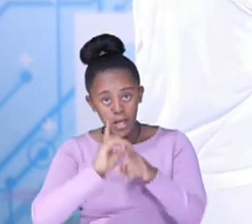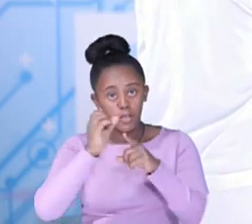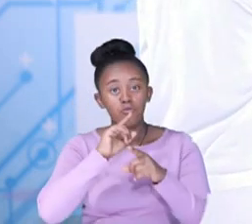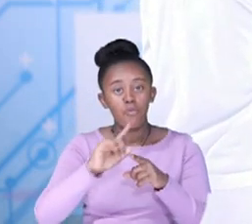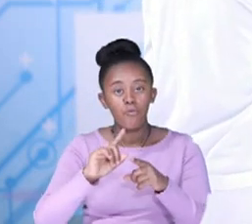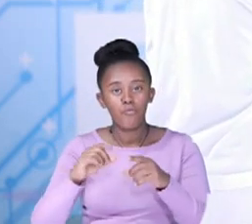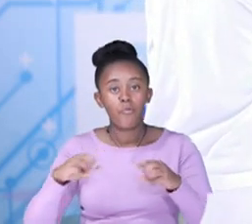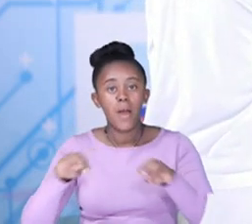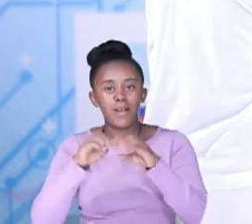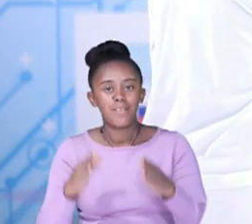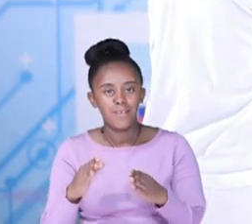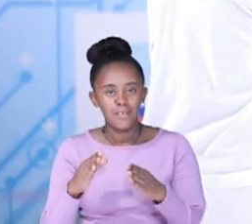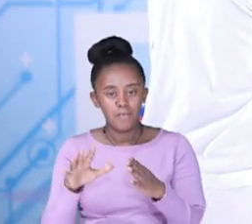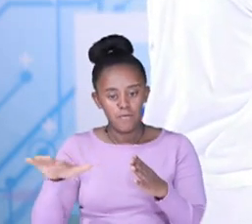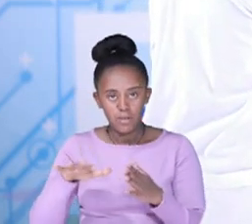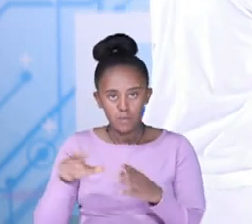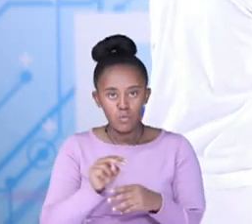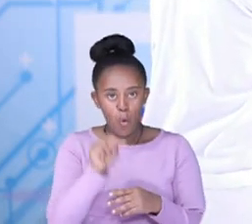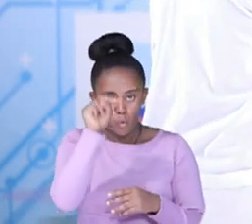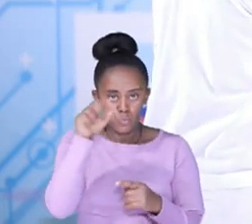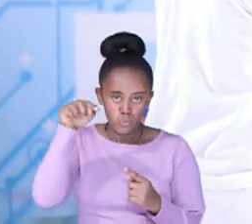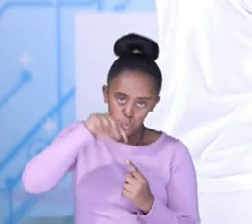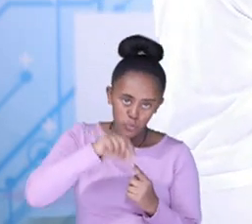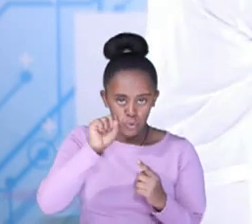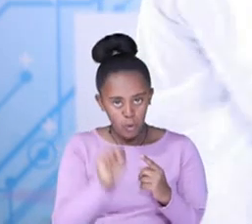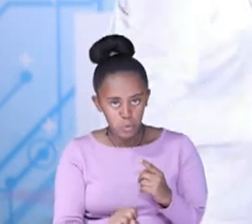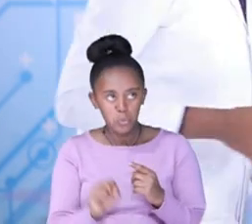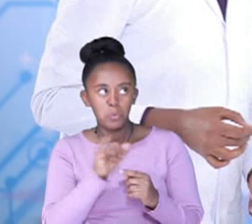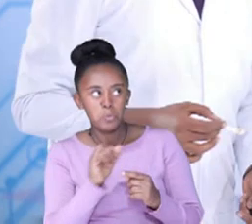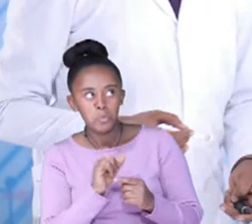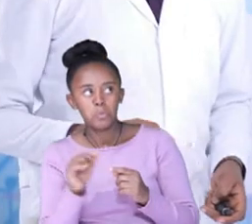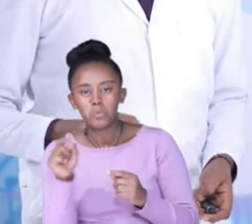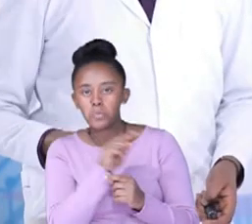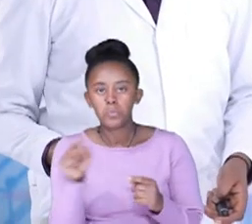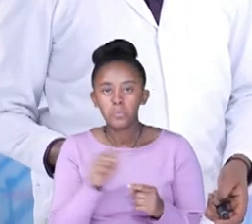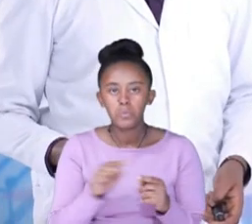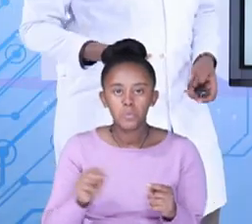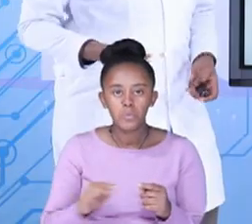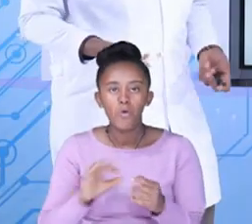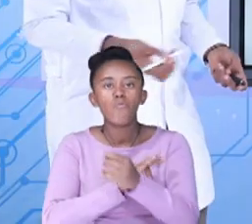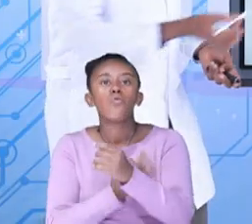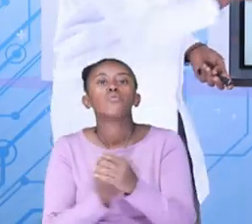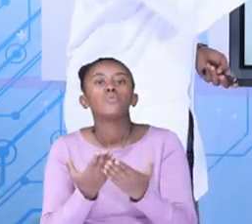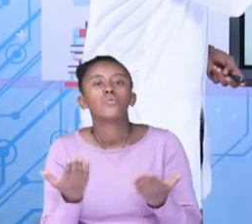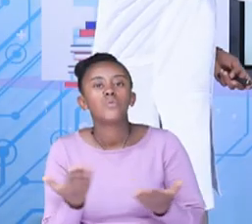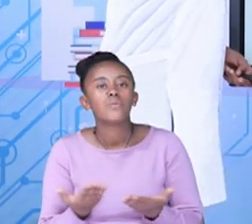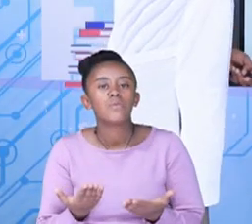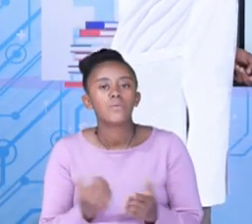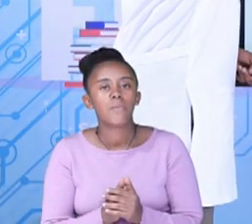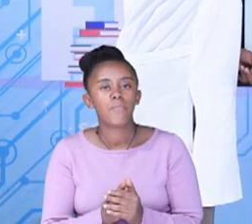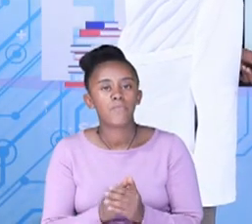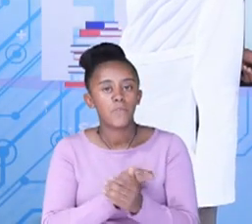of the magnetic field is from north to south. You can draw like this. What is the direction of the force? Well, the direction of the